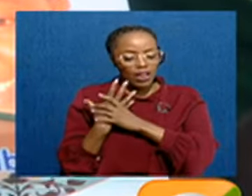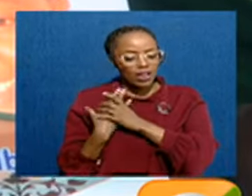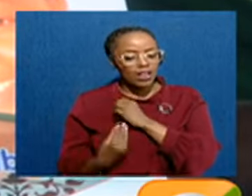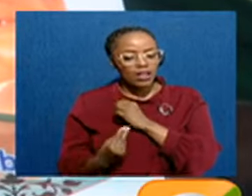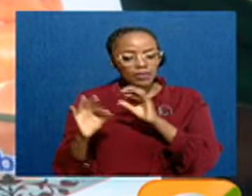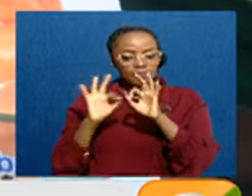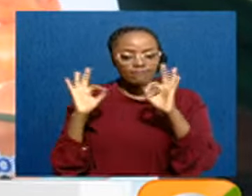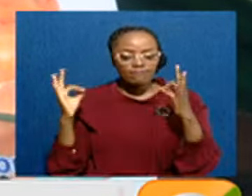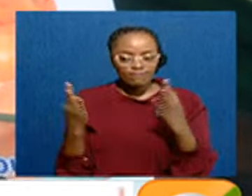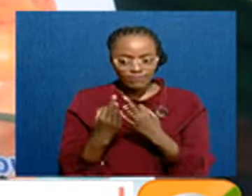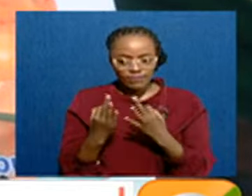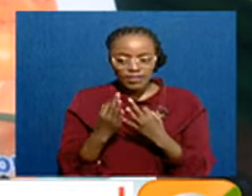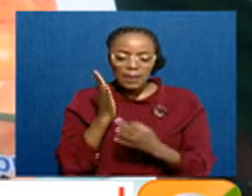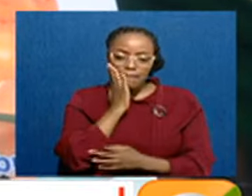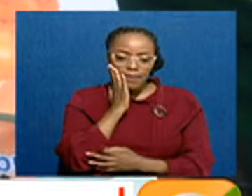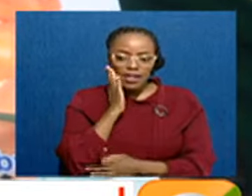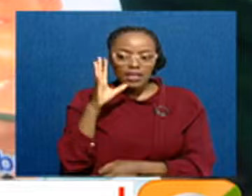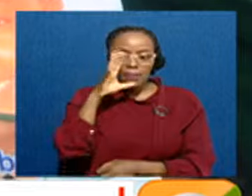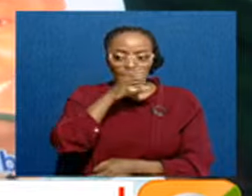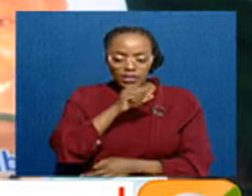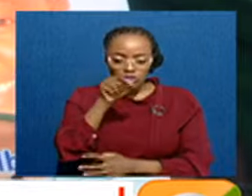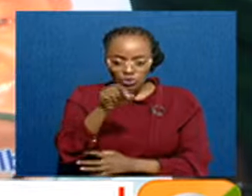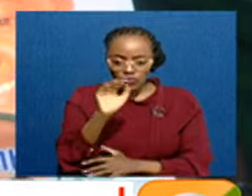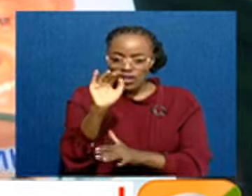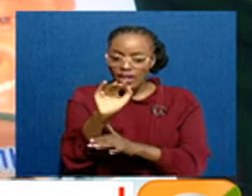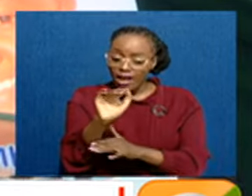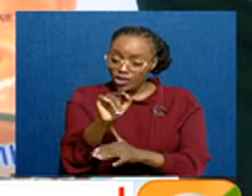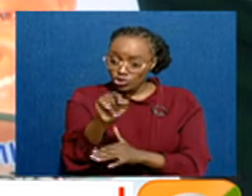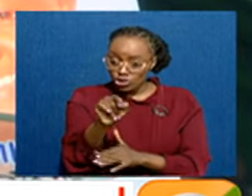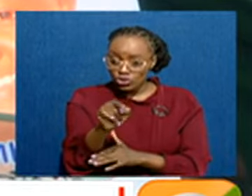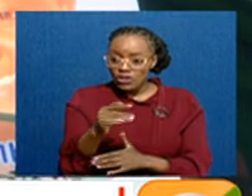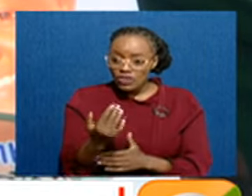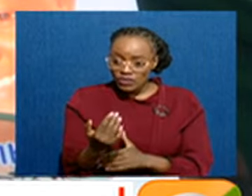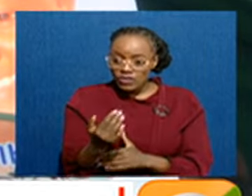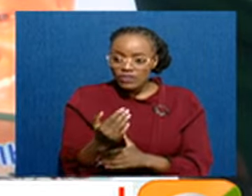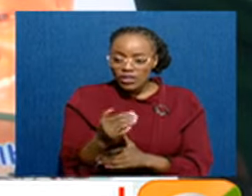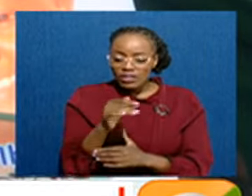family. Mommy is missing you, asking you